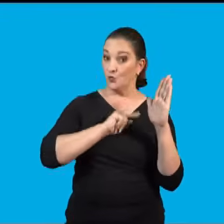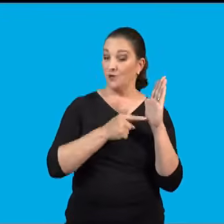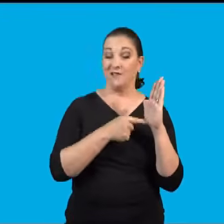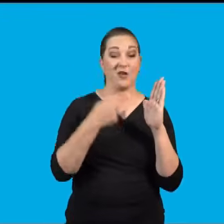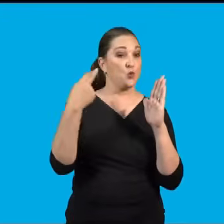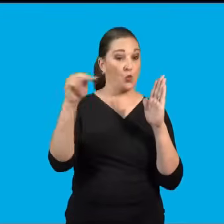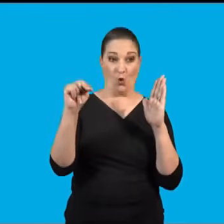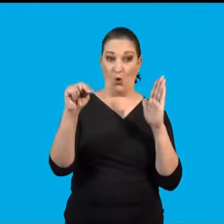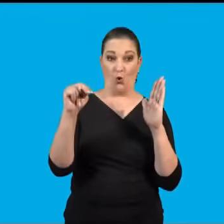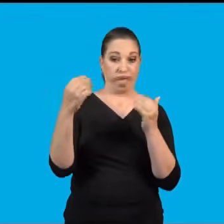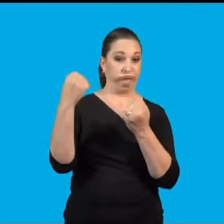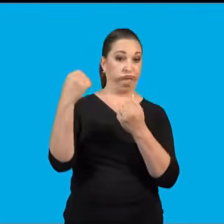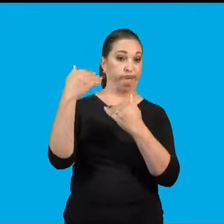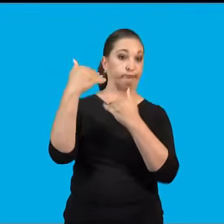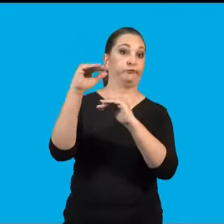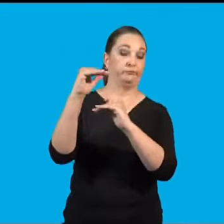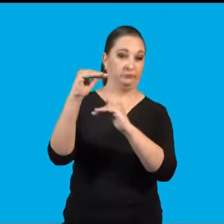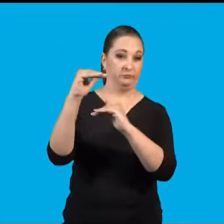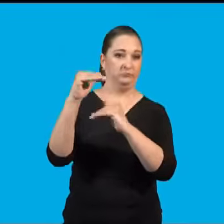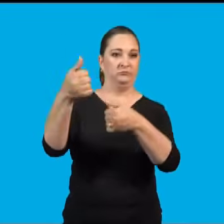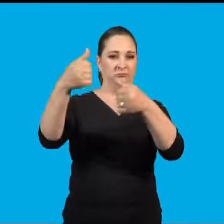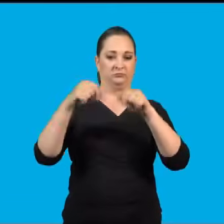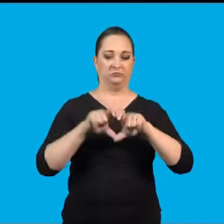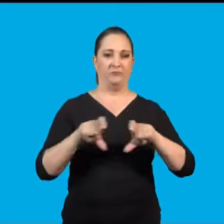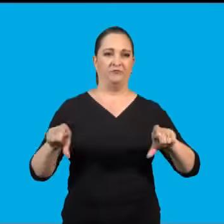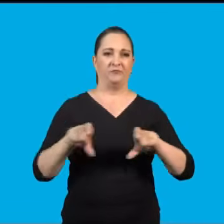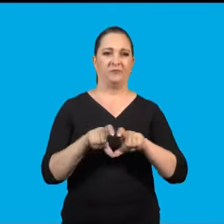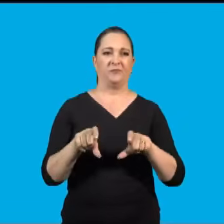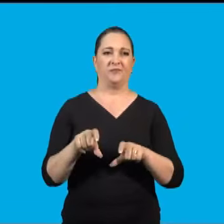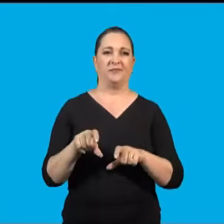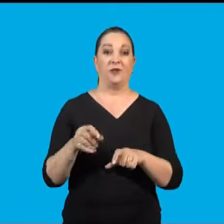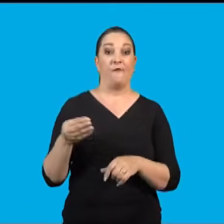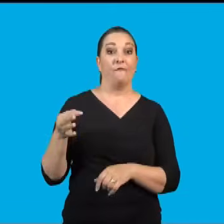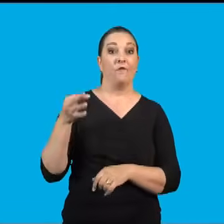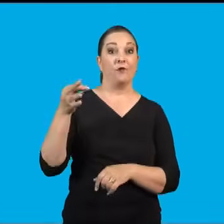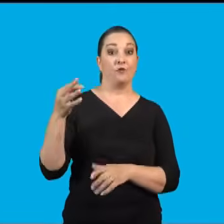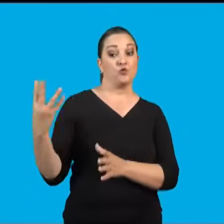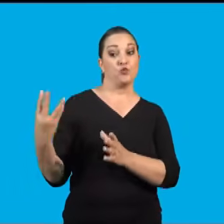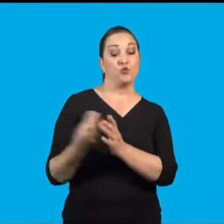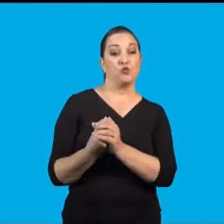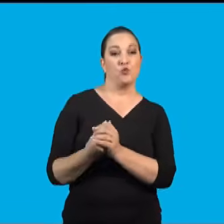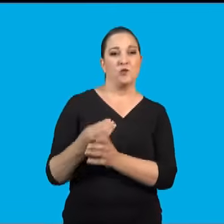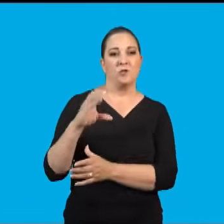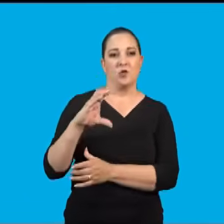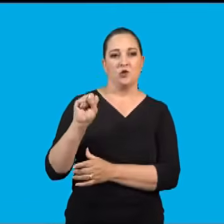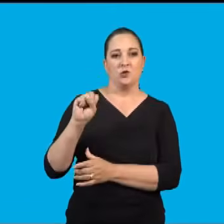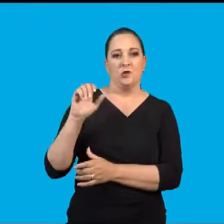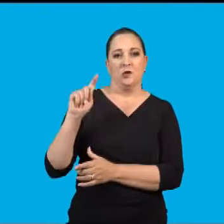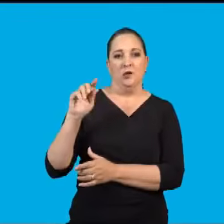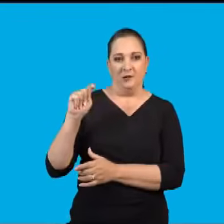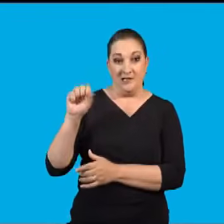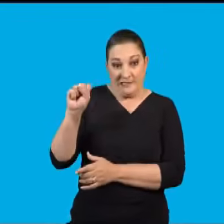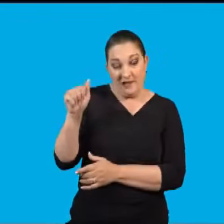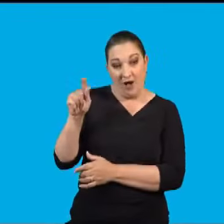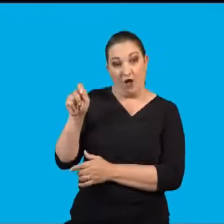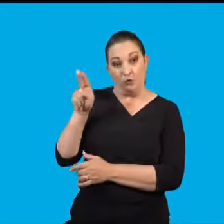that. No to restrictions. And then it also says forward with COSATU Special Congress.